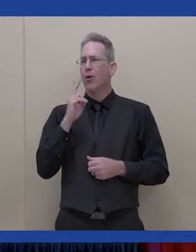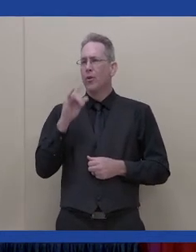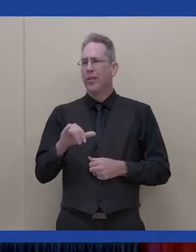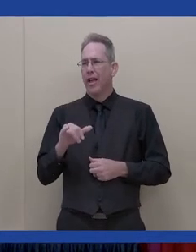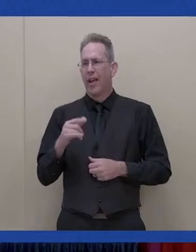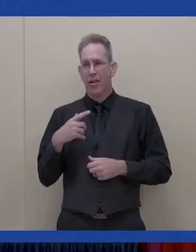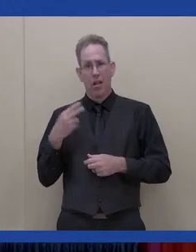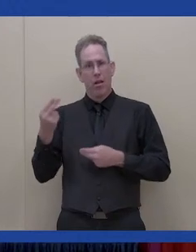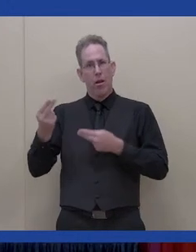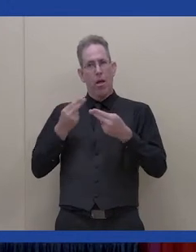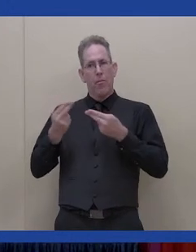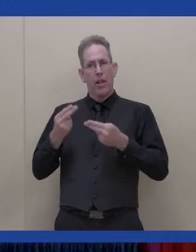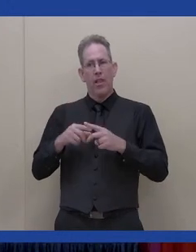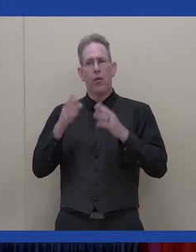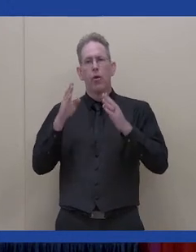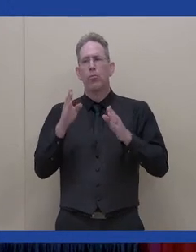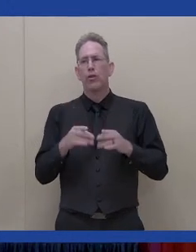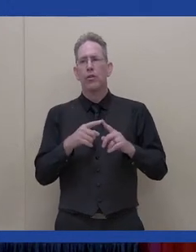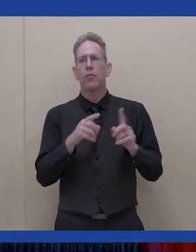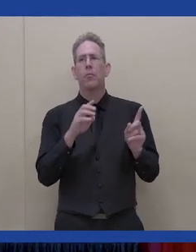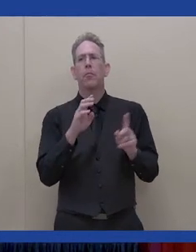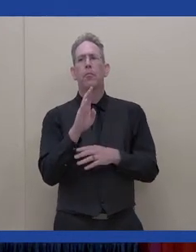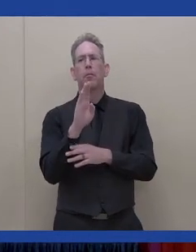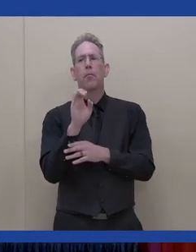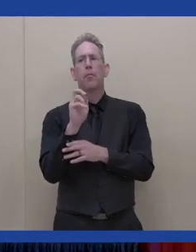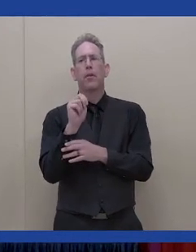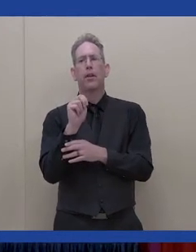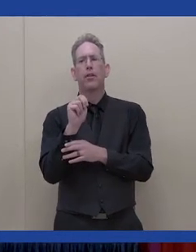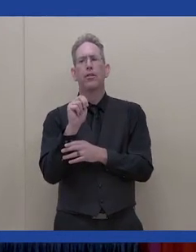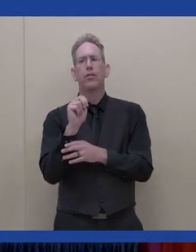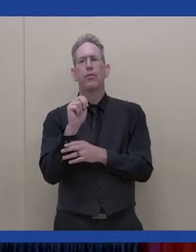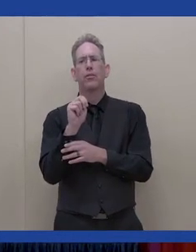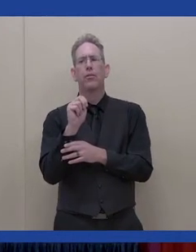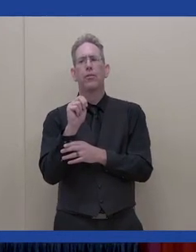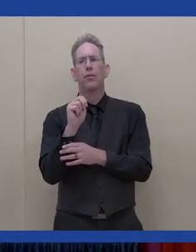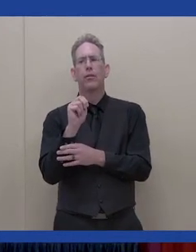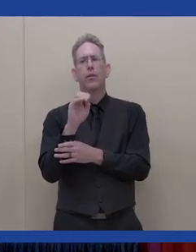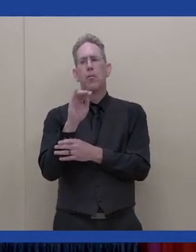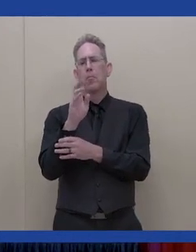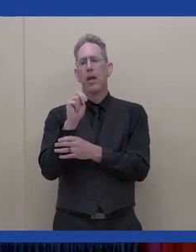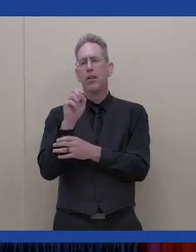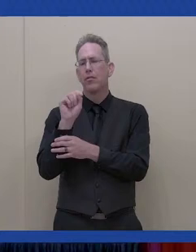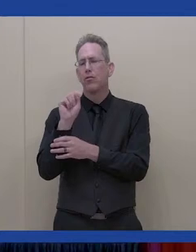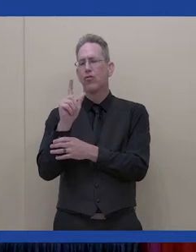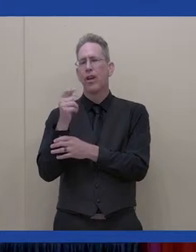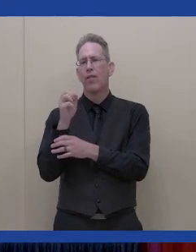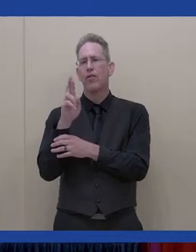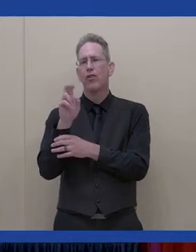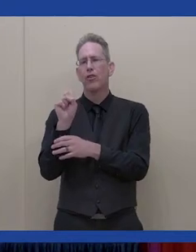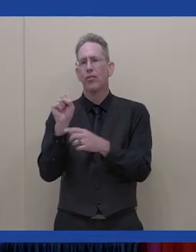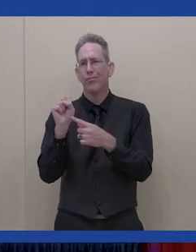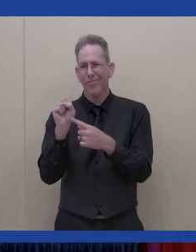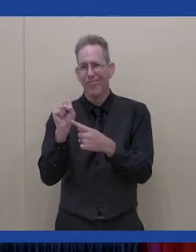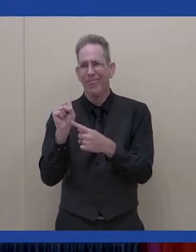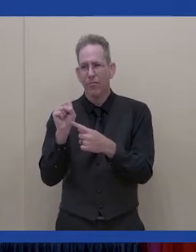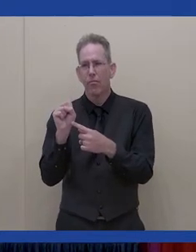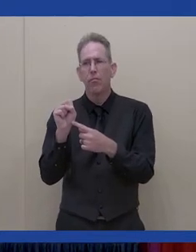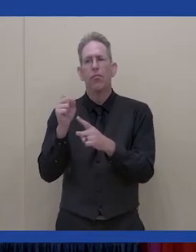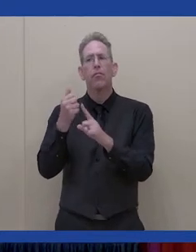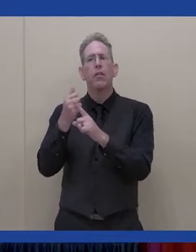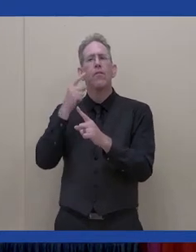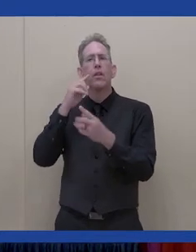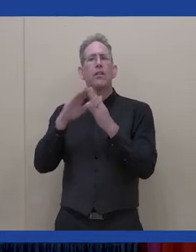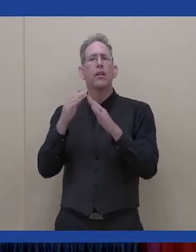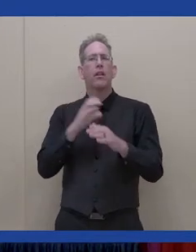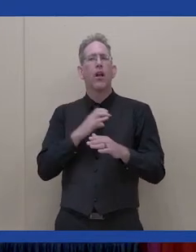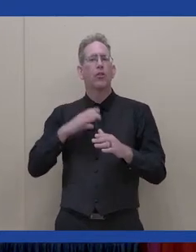colleague, Councilor Ben Travers, for city council president. And after a second, I'd like to have the floor back. Is